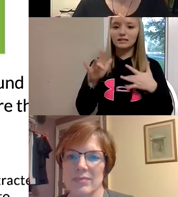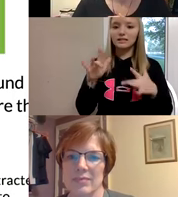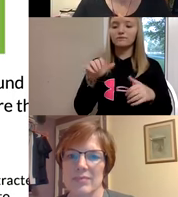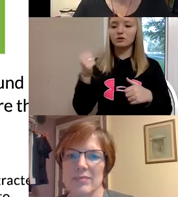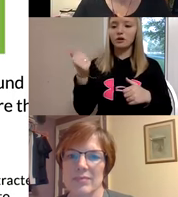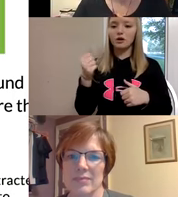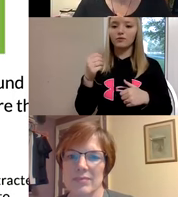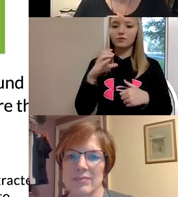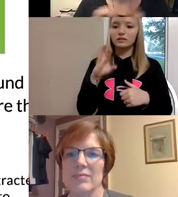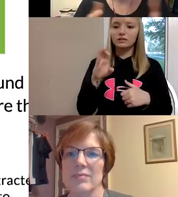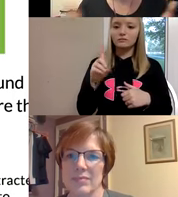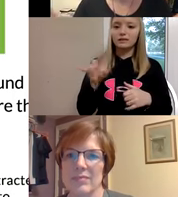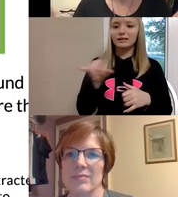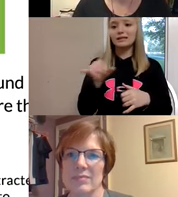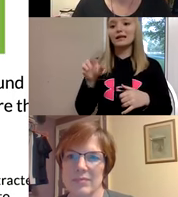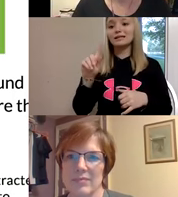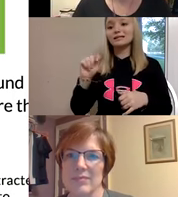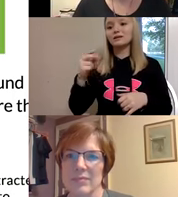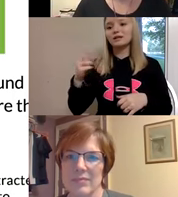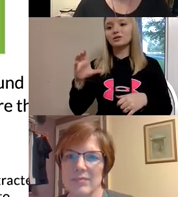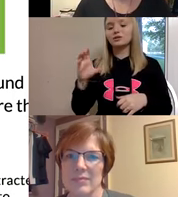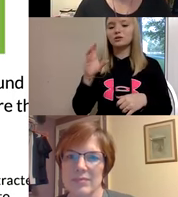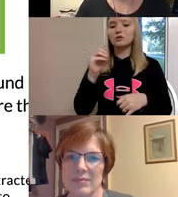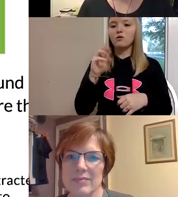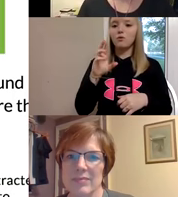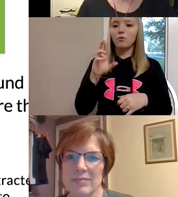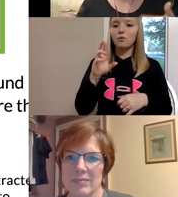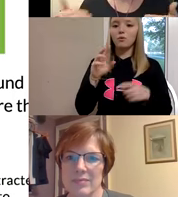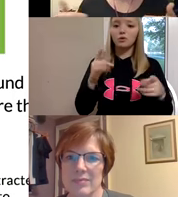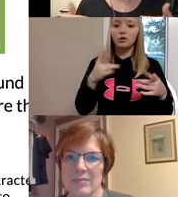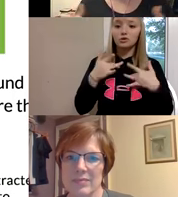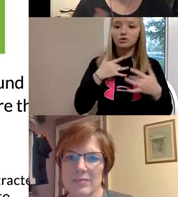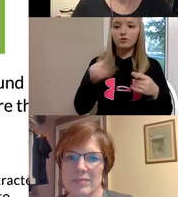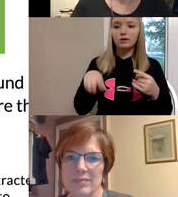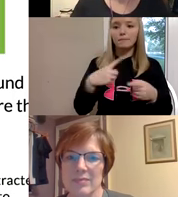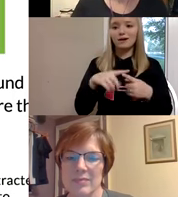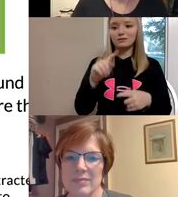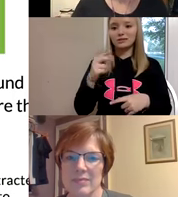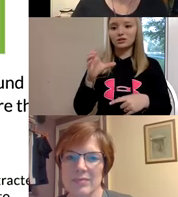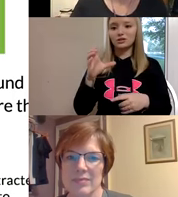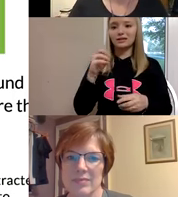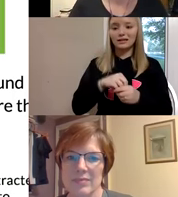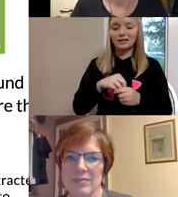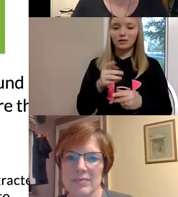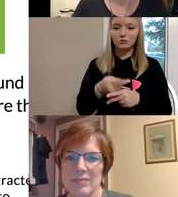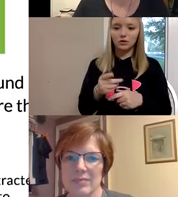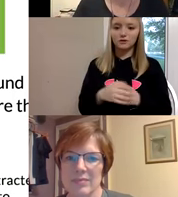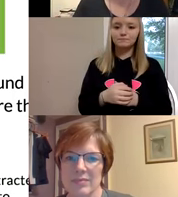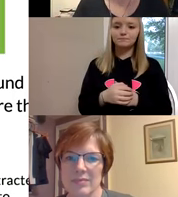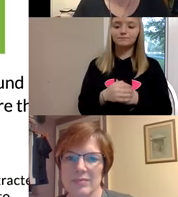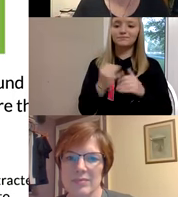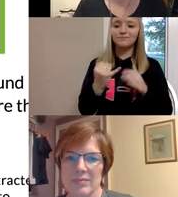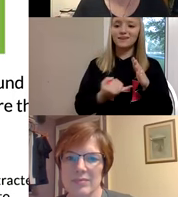cannabinoids such as THC, or for those who are concerned about the presence of THC in their product. Isolates are just